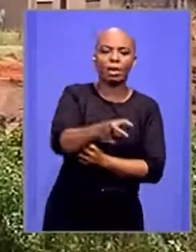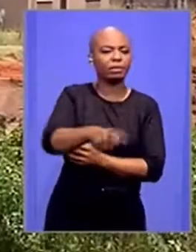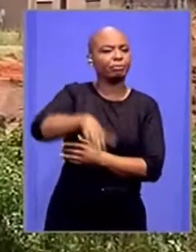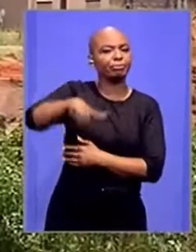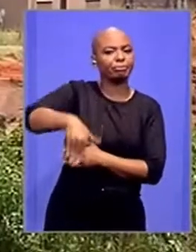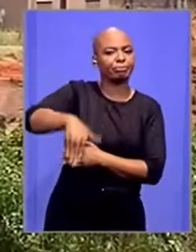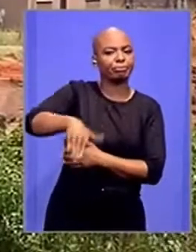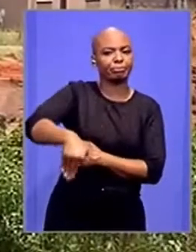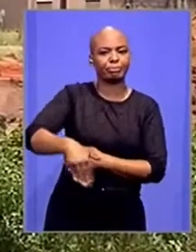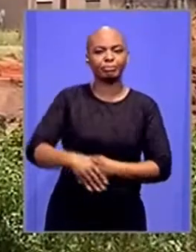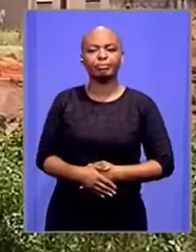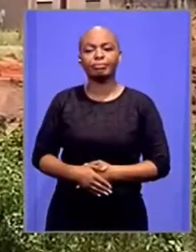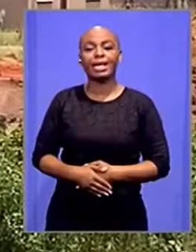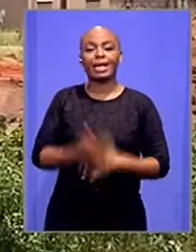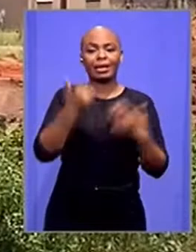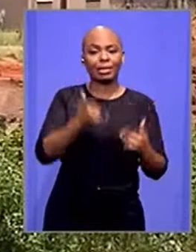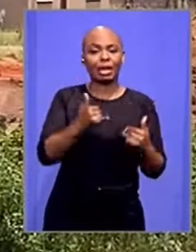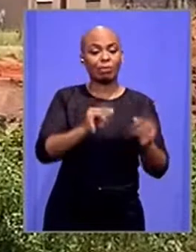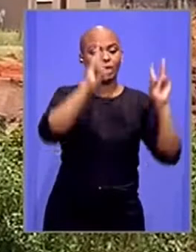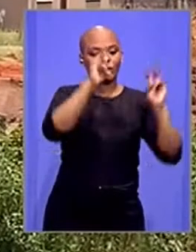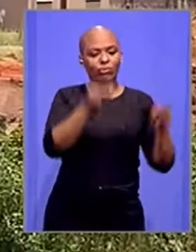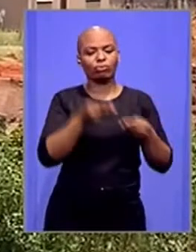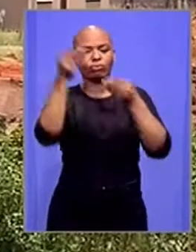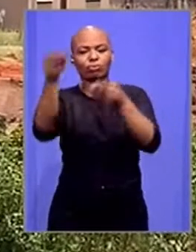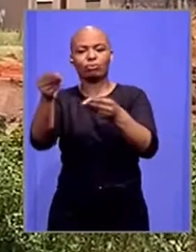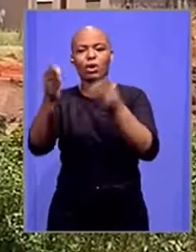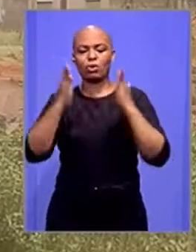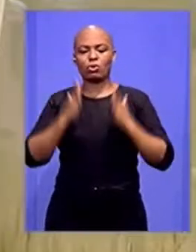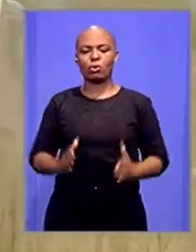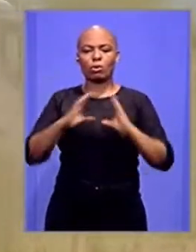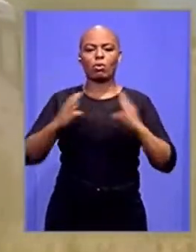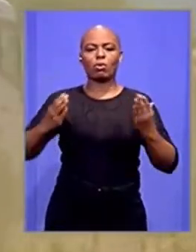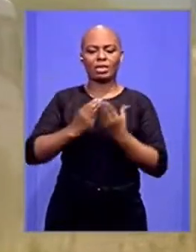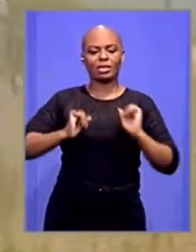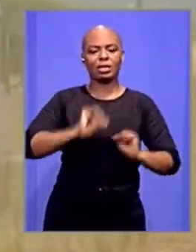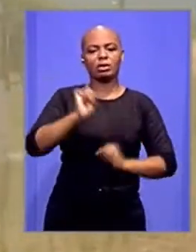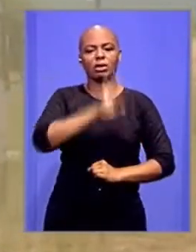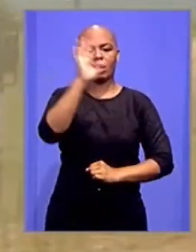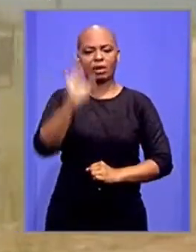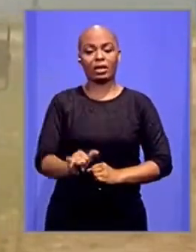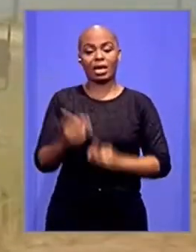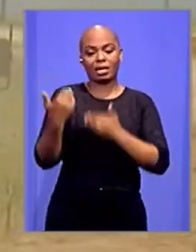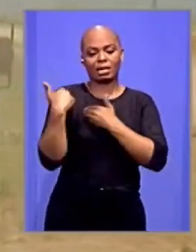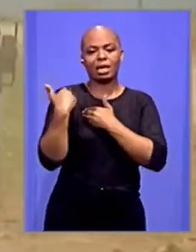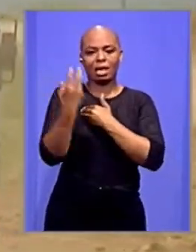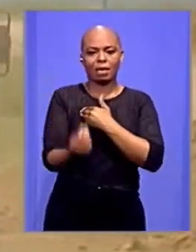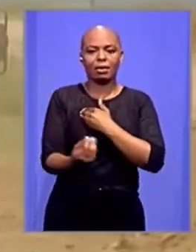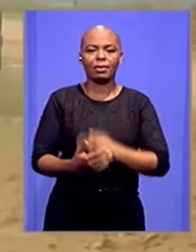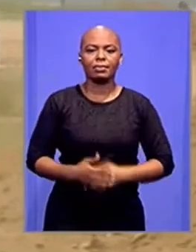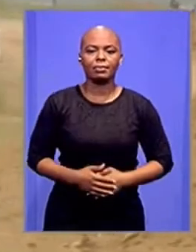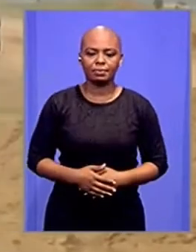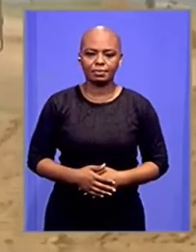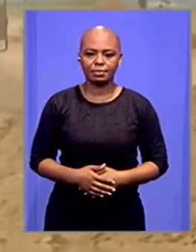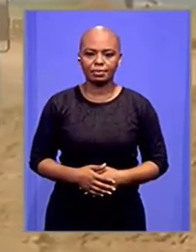e fetiseditswe kwa Khomišene ya Ditshwanelo tsa Botho ya Aforika Borwa. Molemo one motho SABC News, Winterveldt.